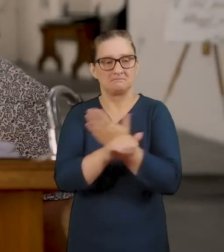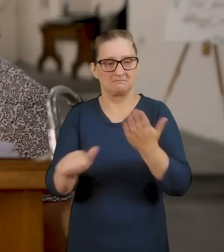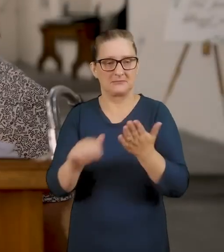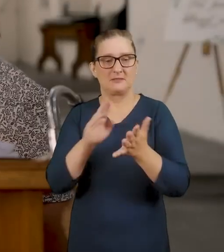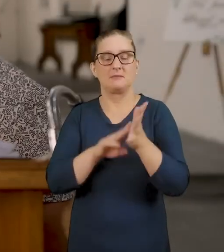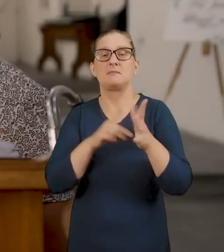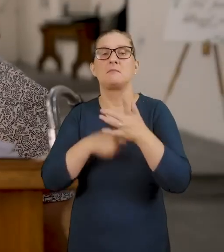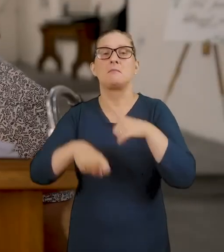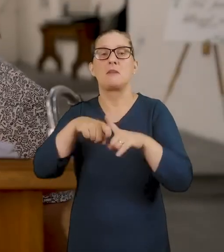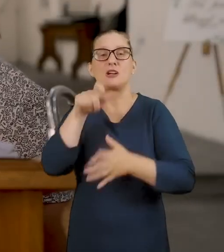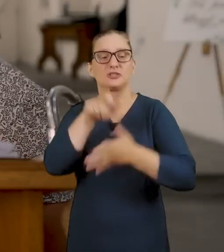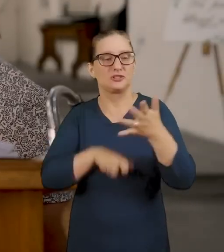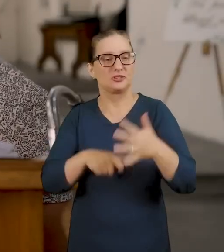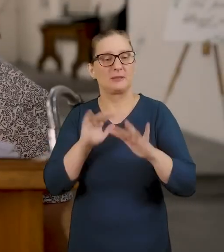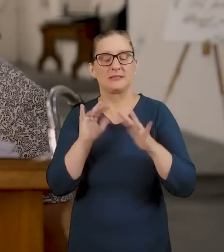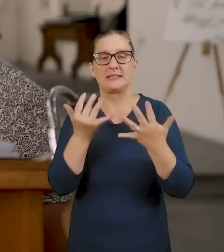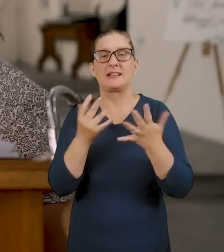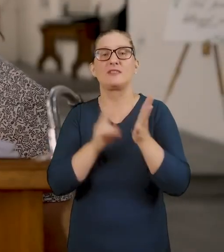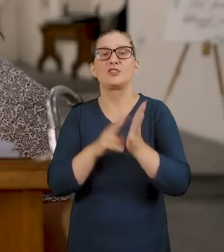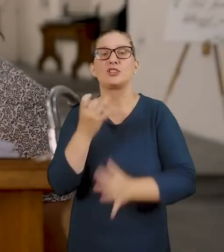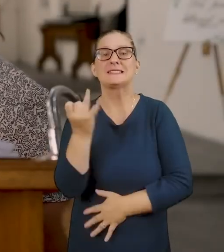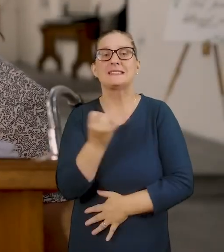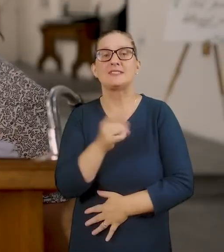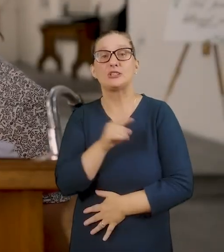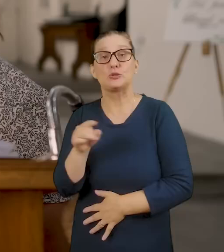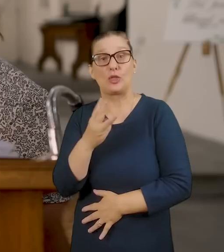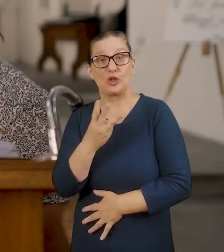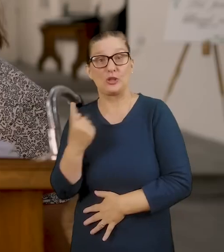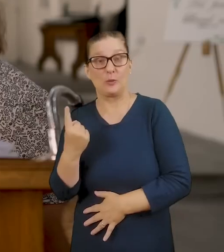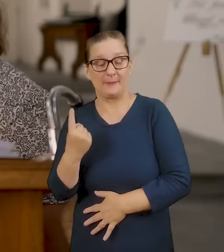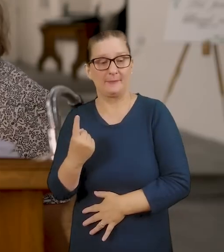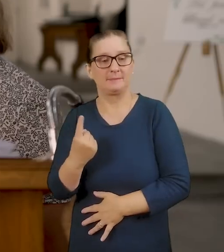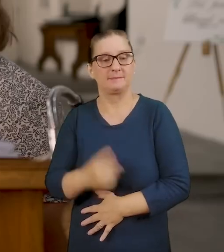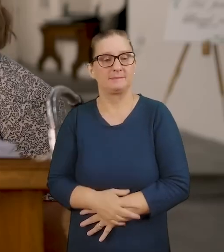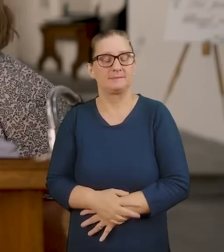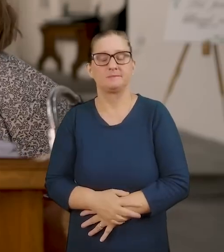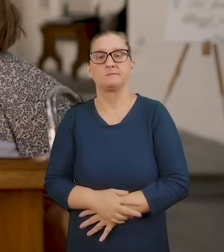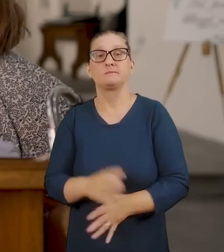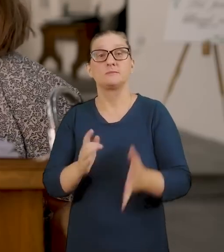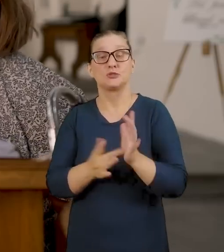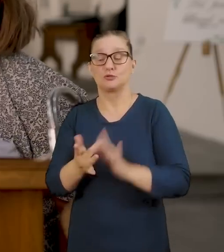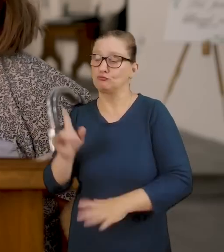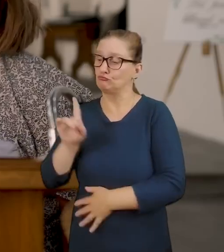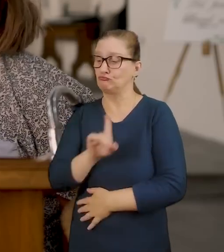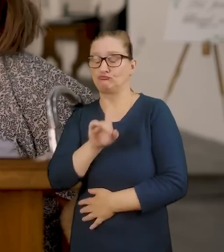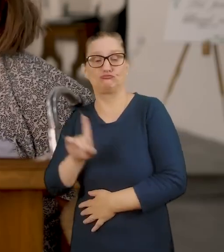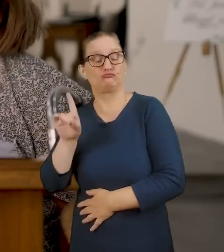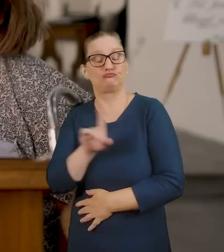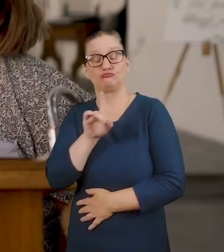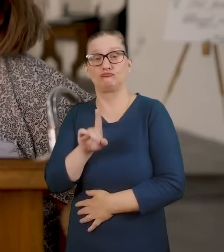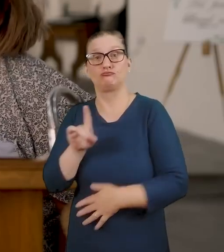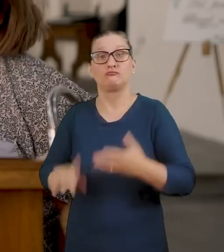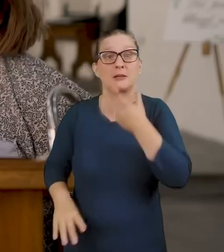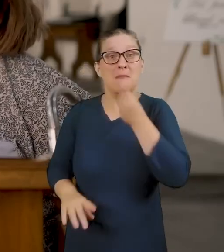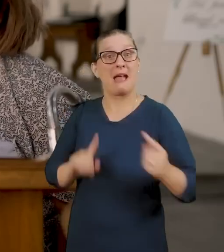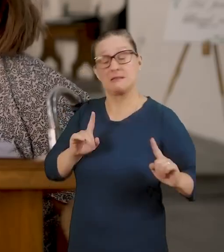The reading today is from the Gospel of Mark, chapter 10, verses 17 to 31. As Jesus started on his